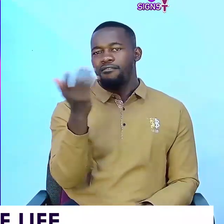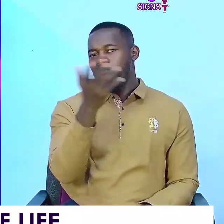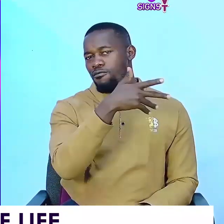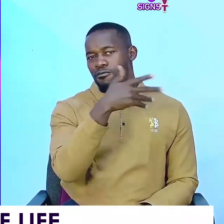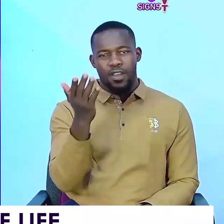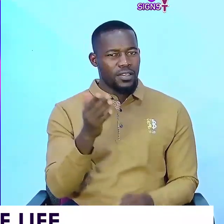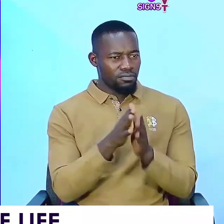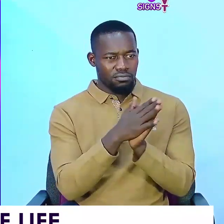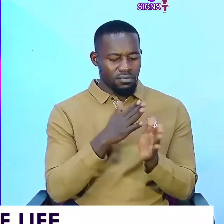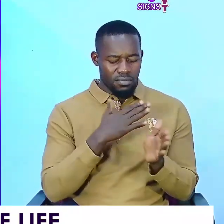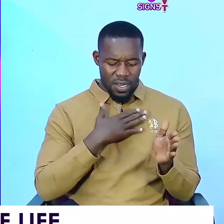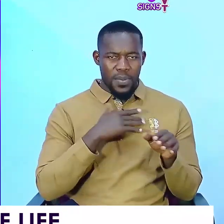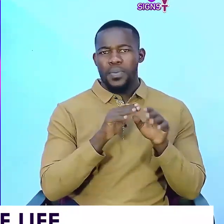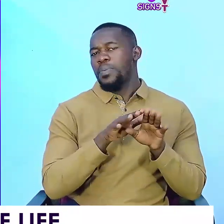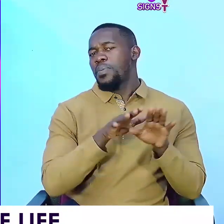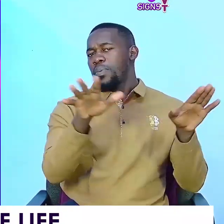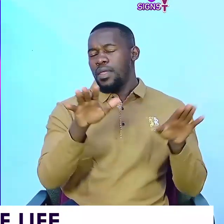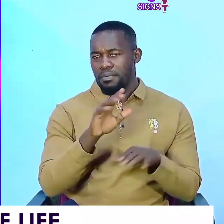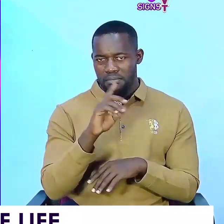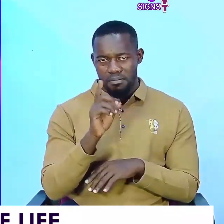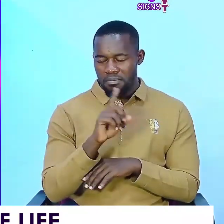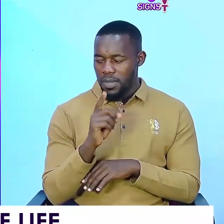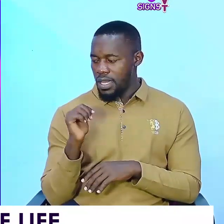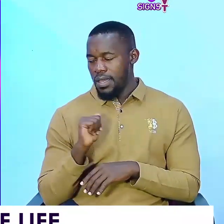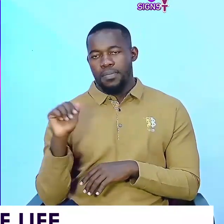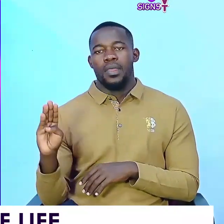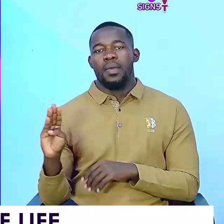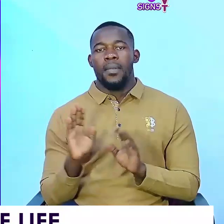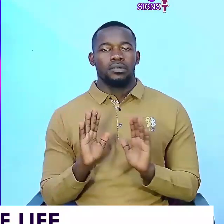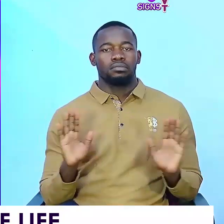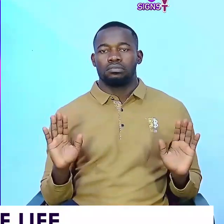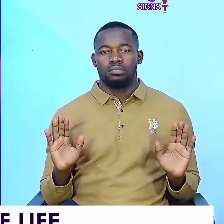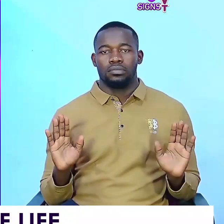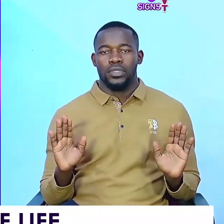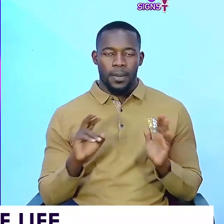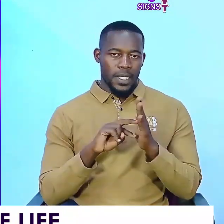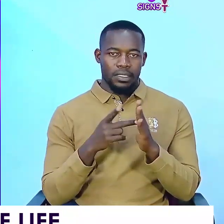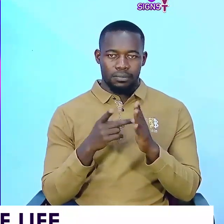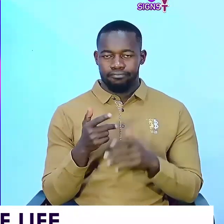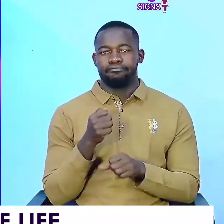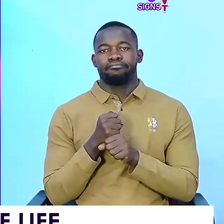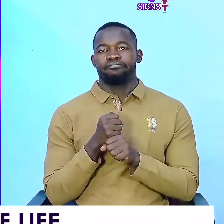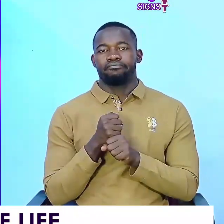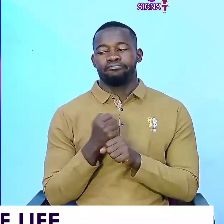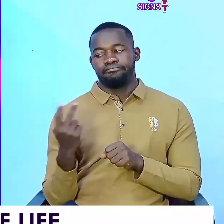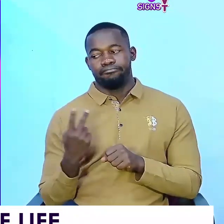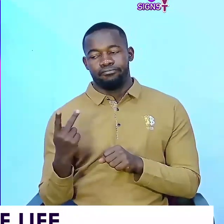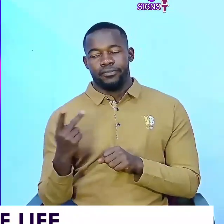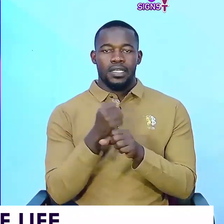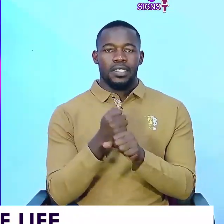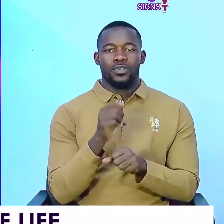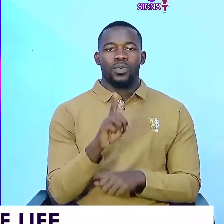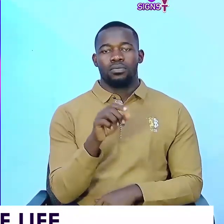hear it, or even you are not supposed to repeat it in a certain platform. And yeah, if you're consistent in keeping